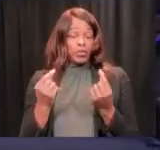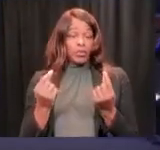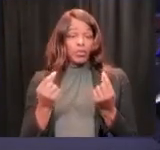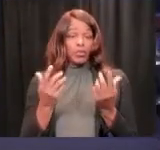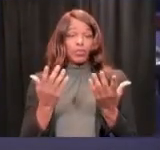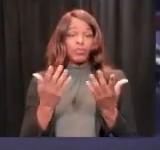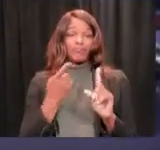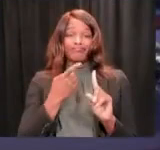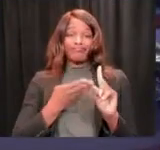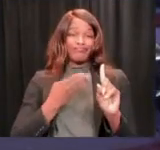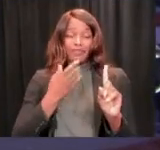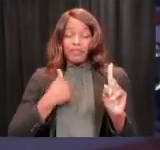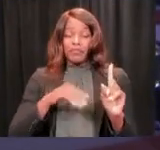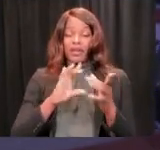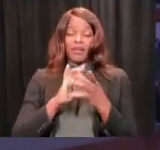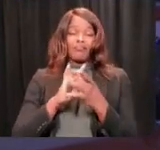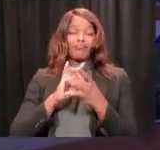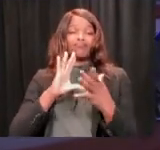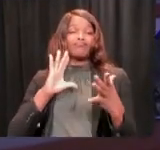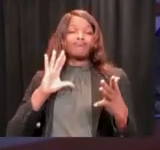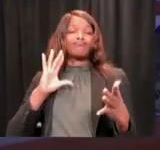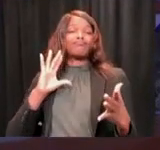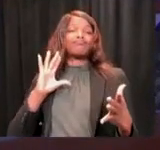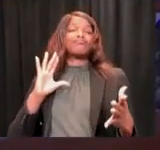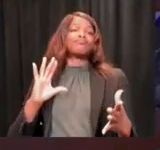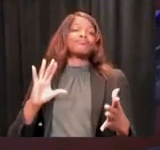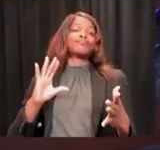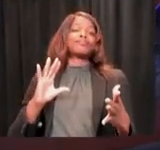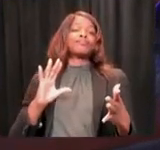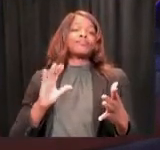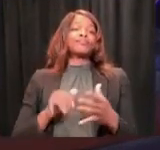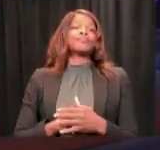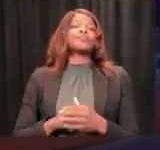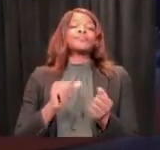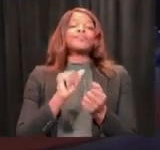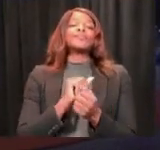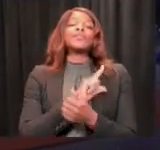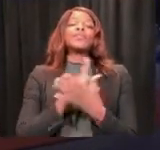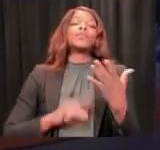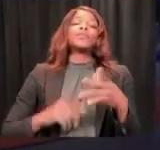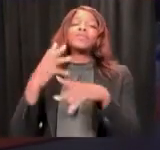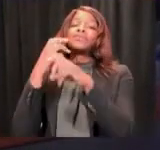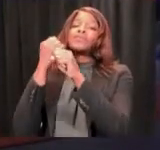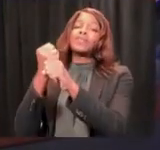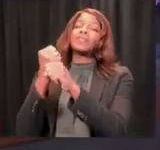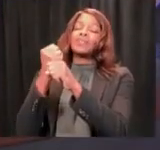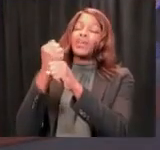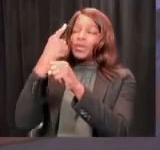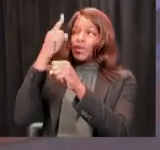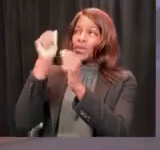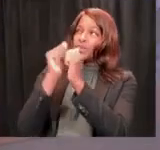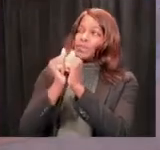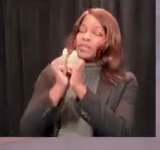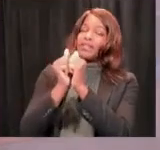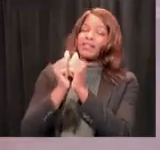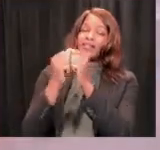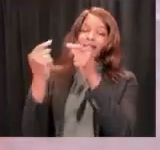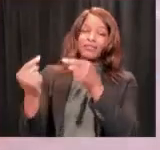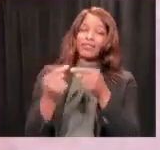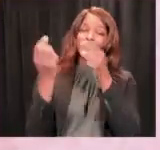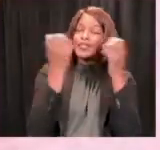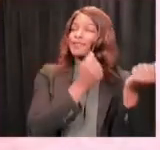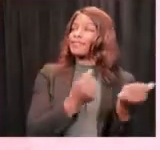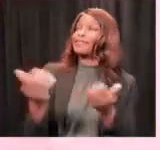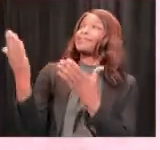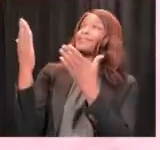was. Come on, I pray release some stuff right now to God. Lord, release it. Lord, I trust it to you. I release it right now.